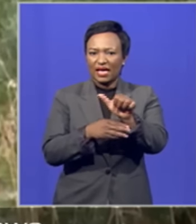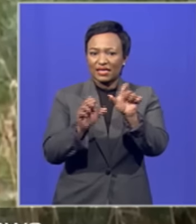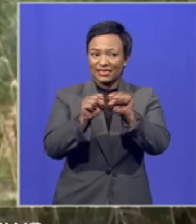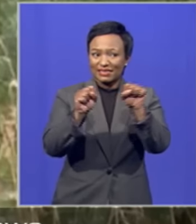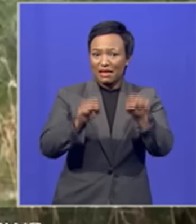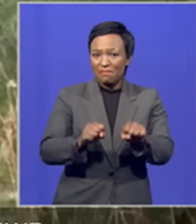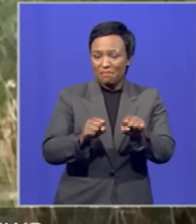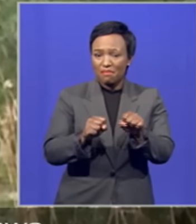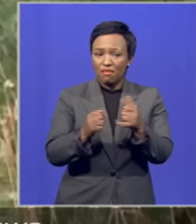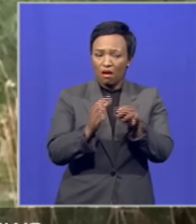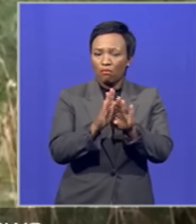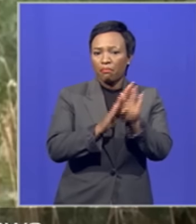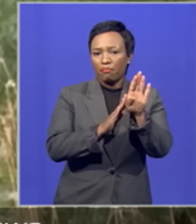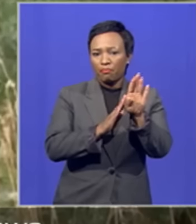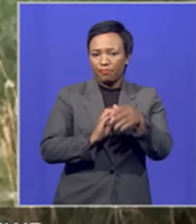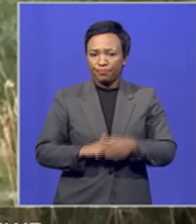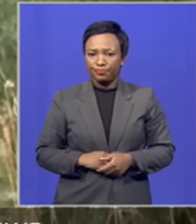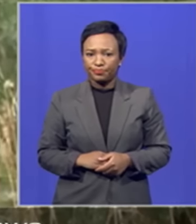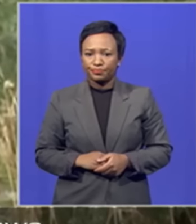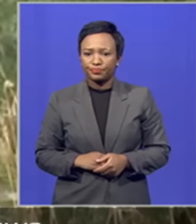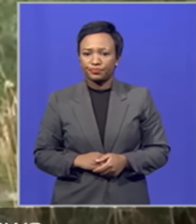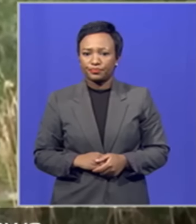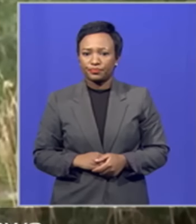which is improving.